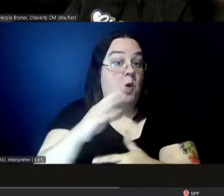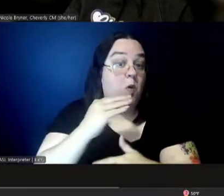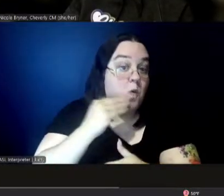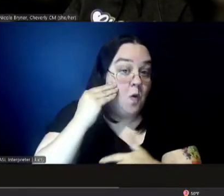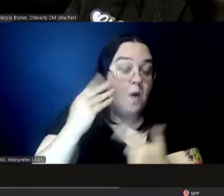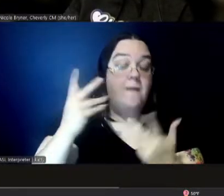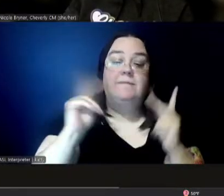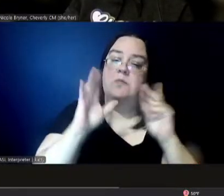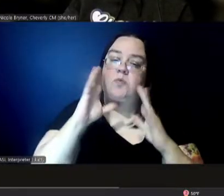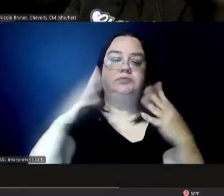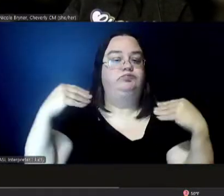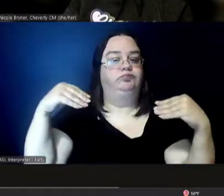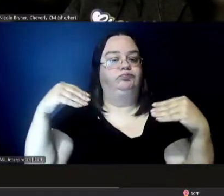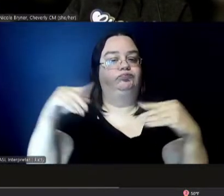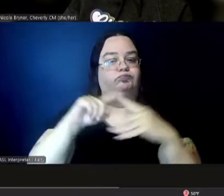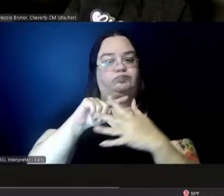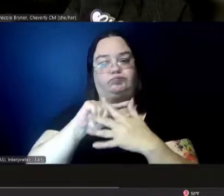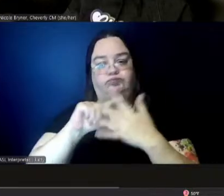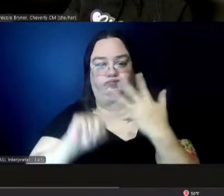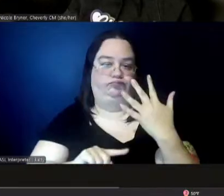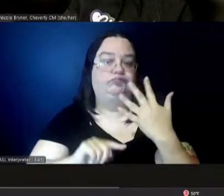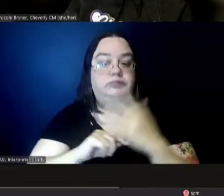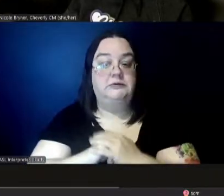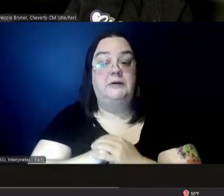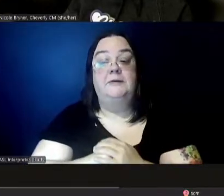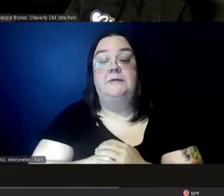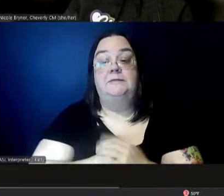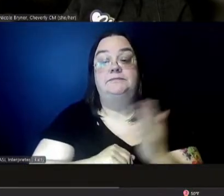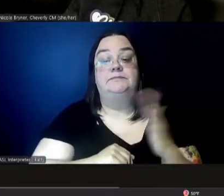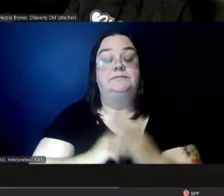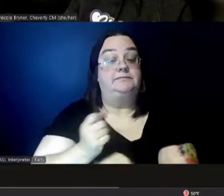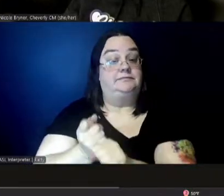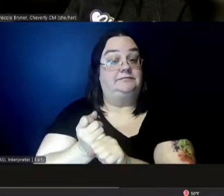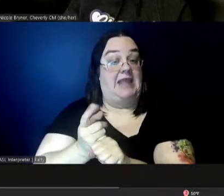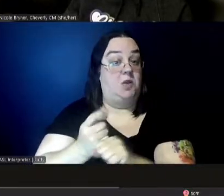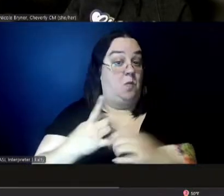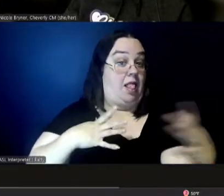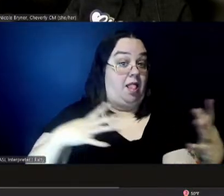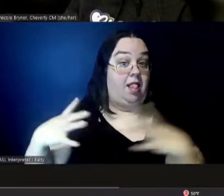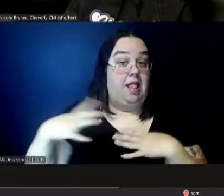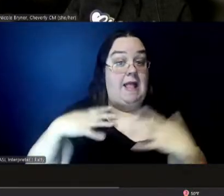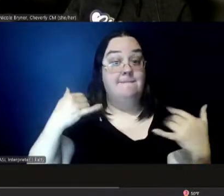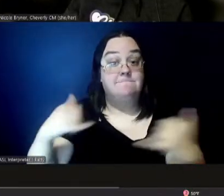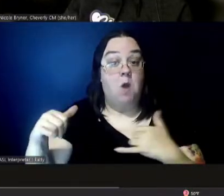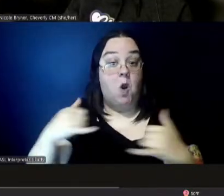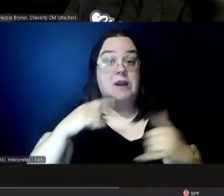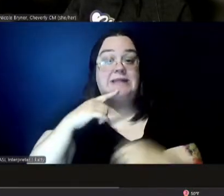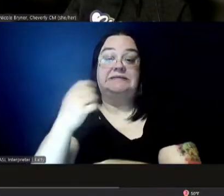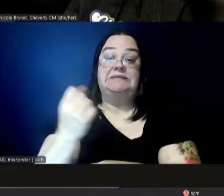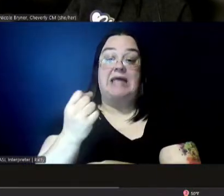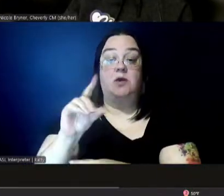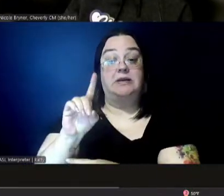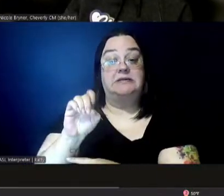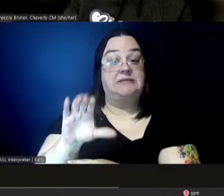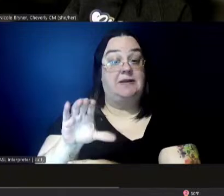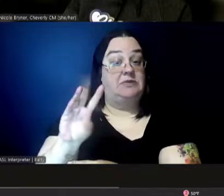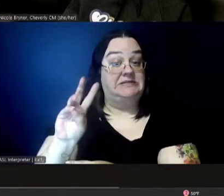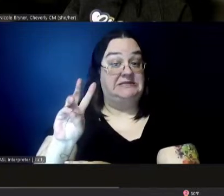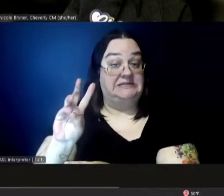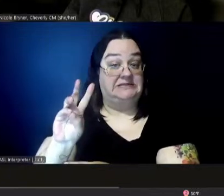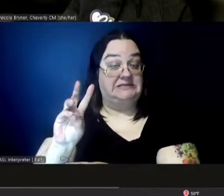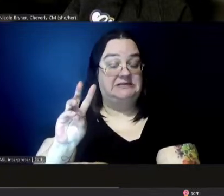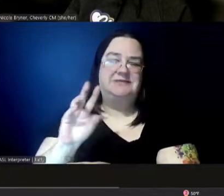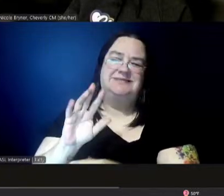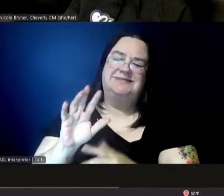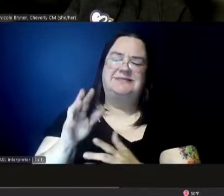selling various items. The annual holiday party will be Saturday, December 6th.